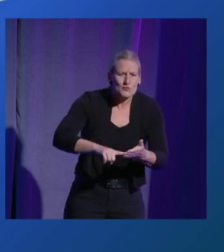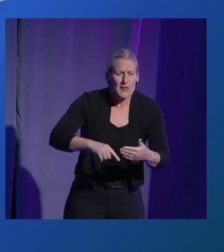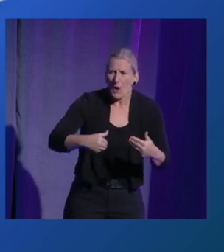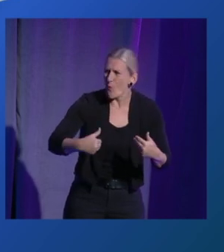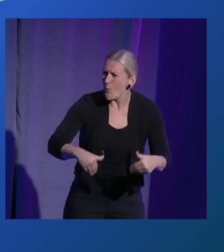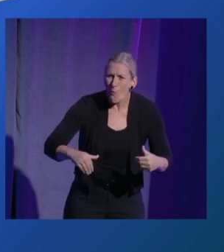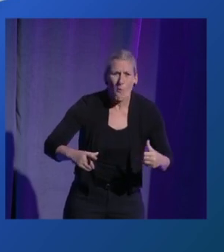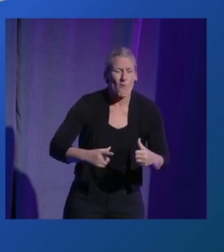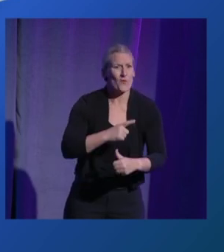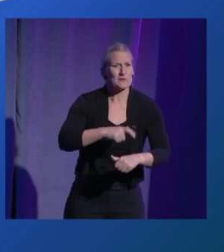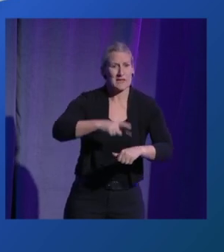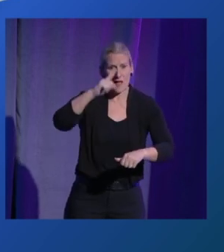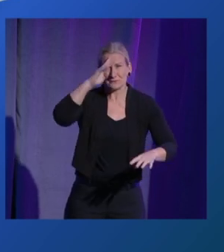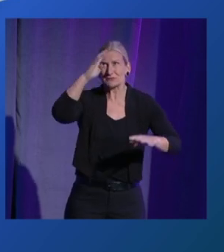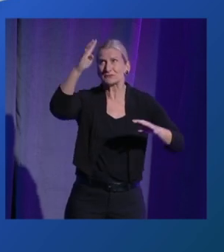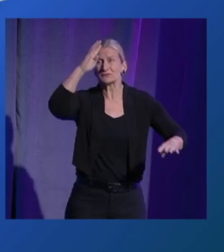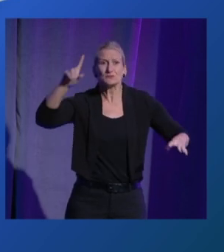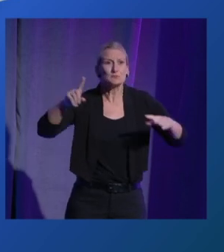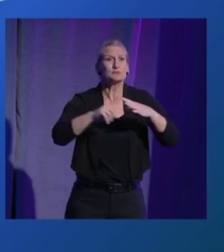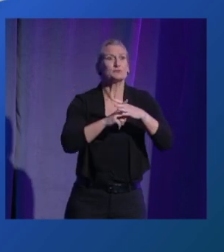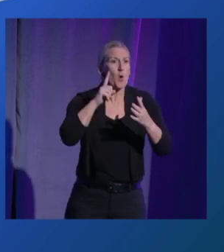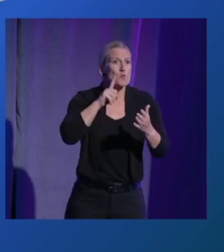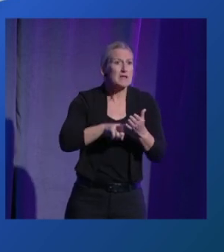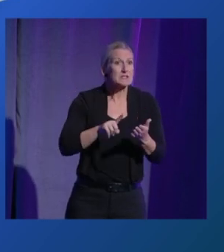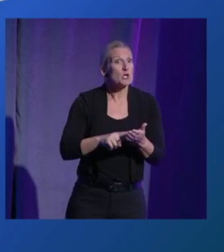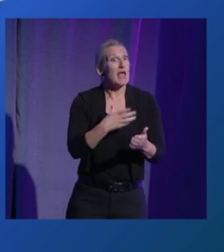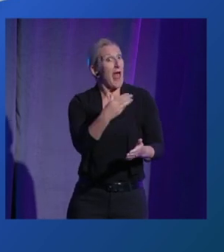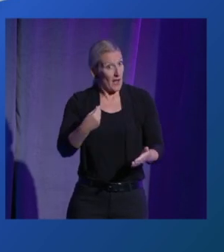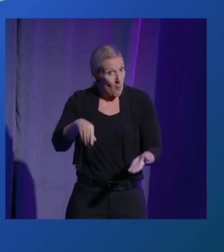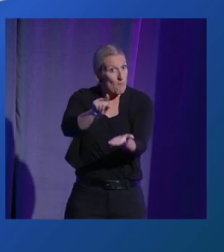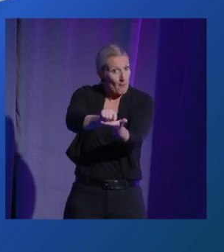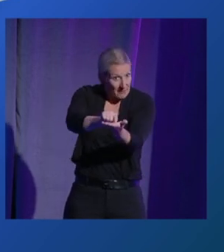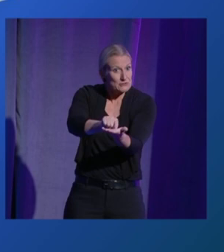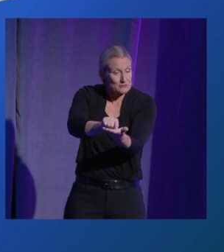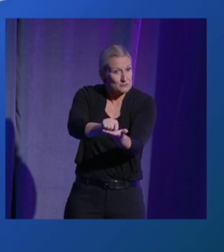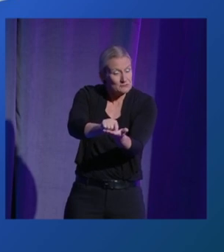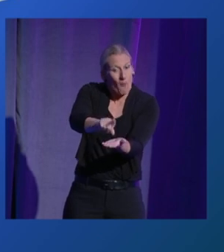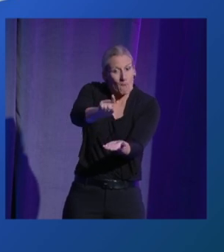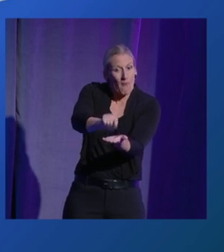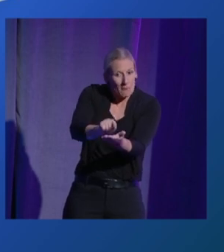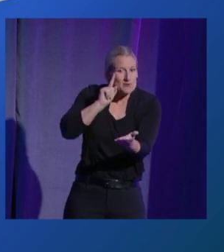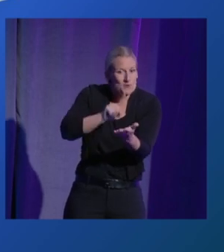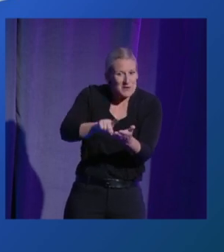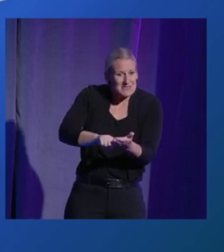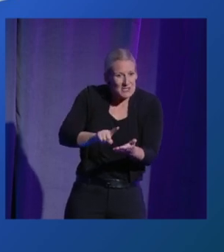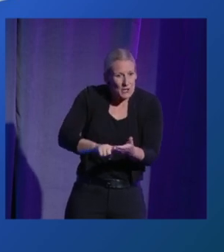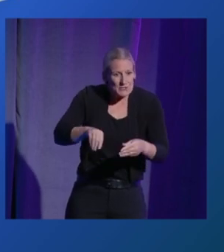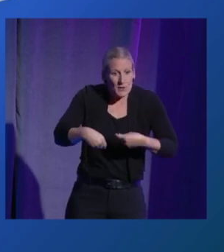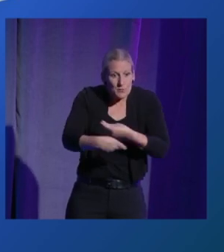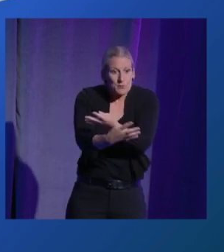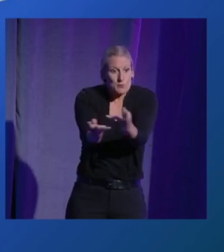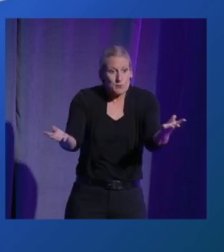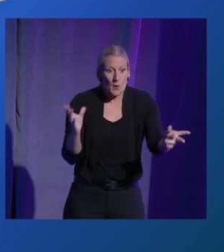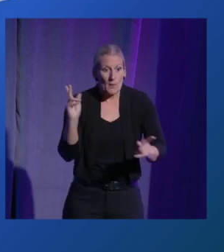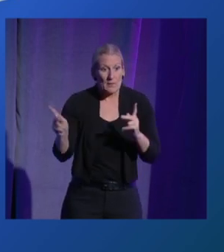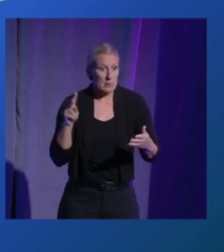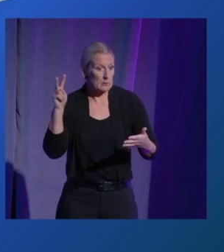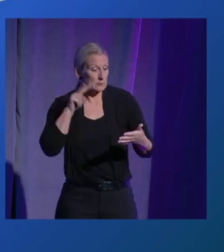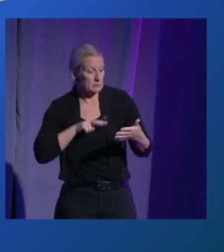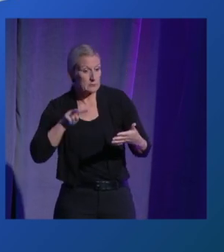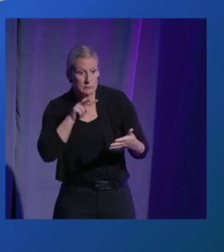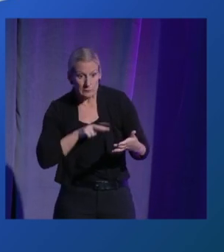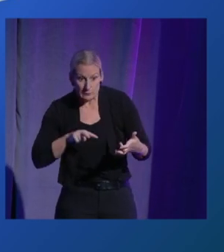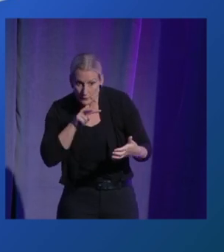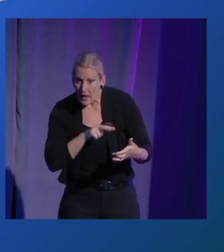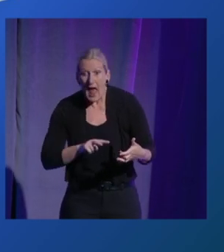publish and and work hard actually to publish those work in top uh peerreview journals and and we are proud of